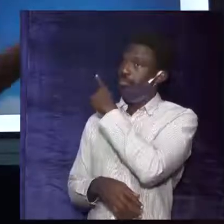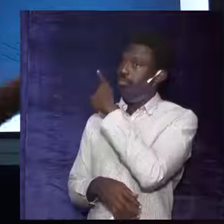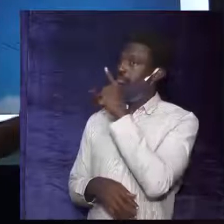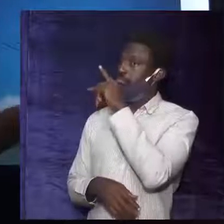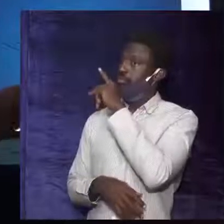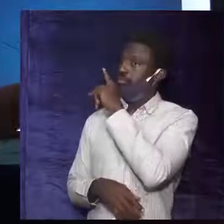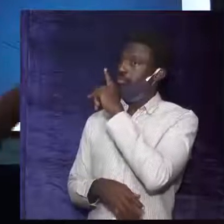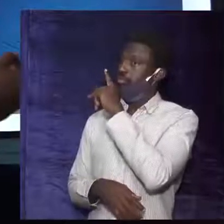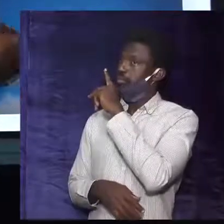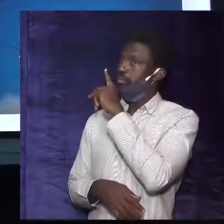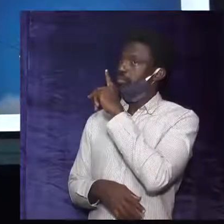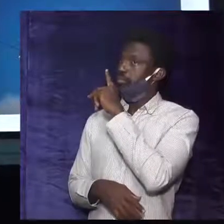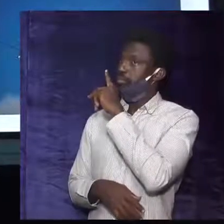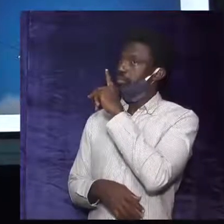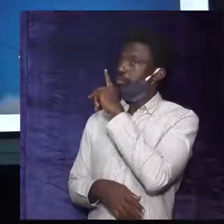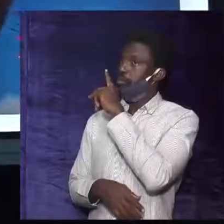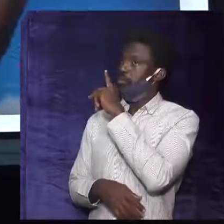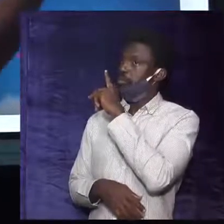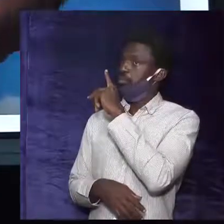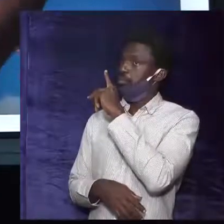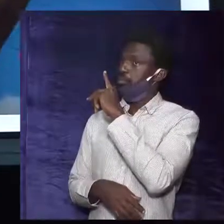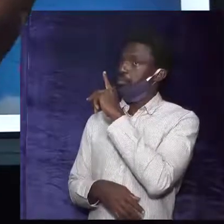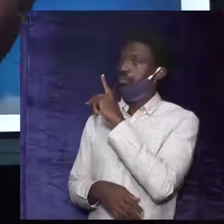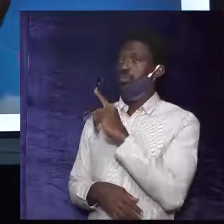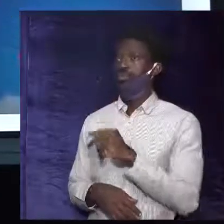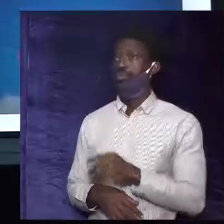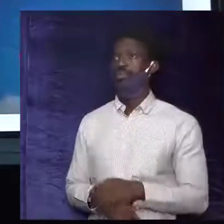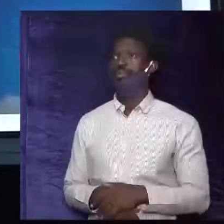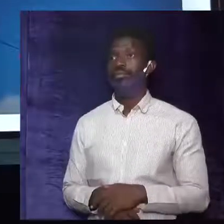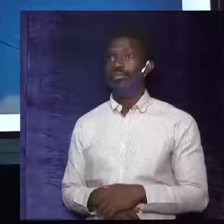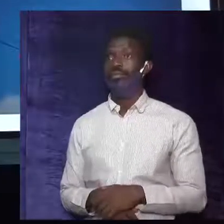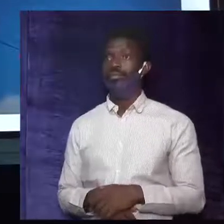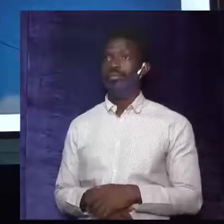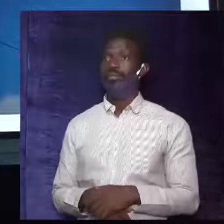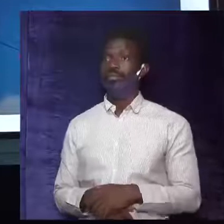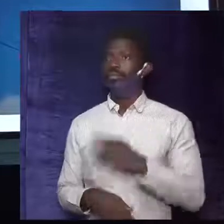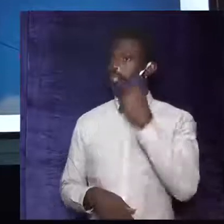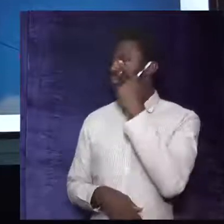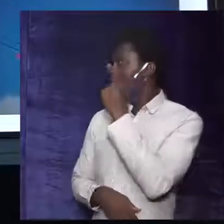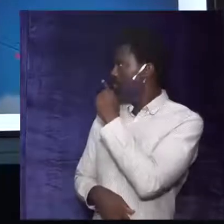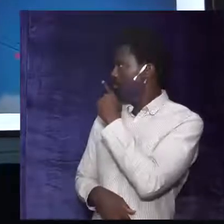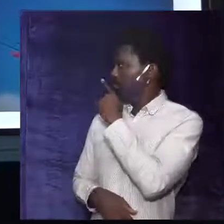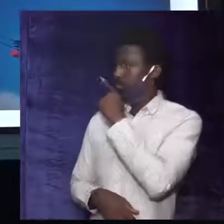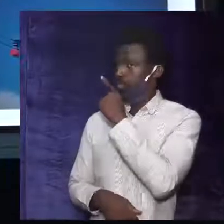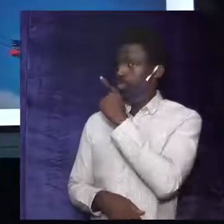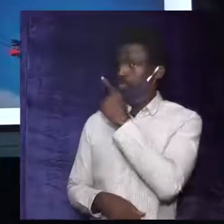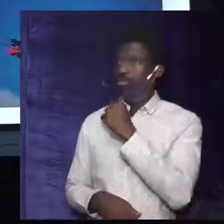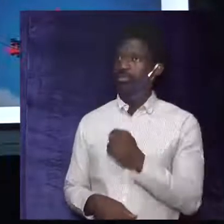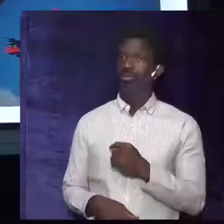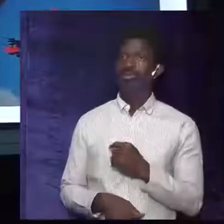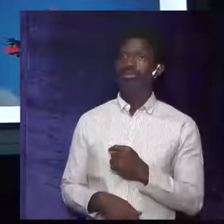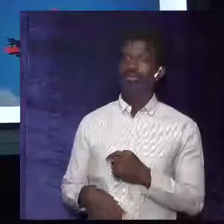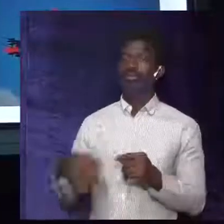on the electric poles. When the time is 3 o'clock, when the time is 9 o'clock, you find perpendicular lines. The angle is